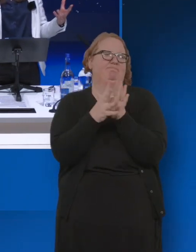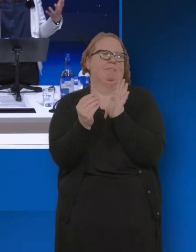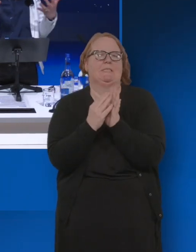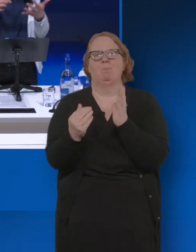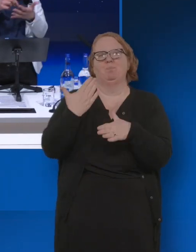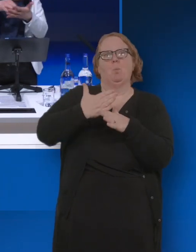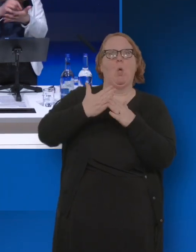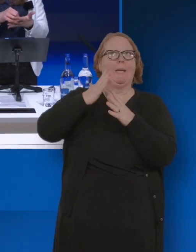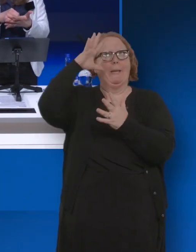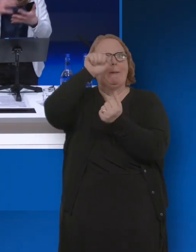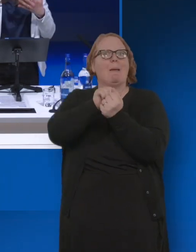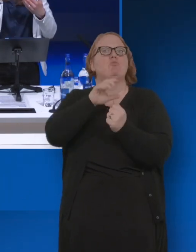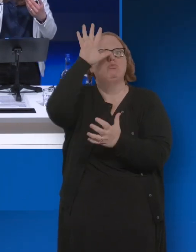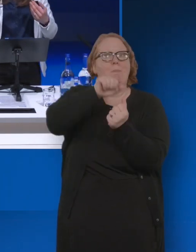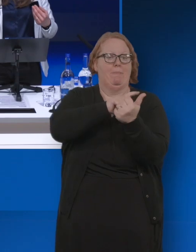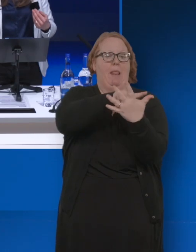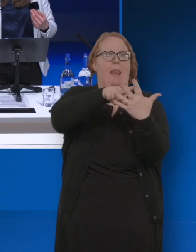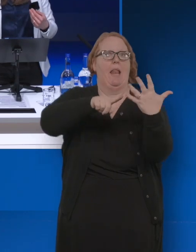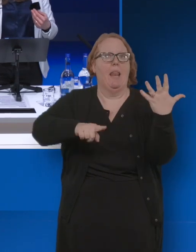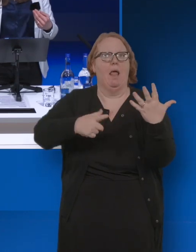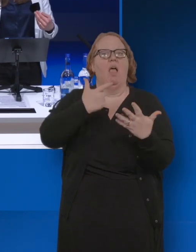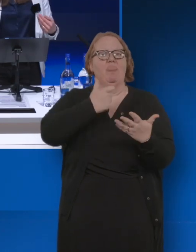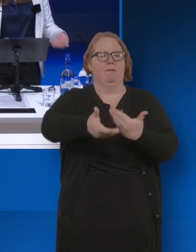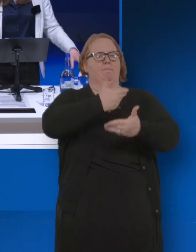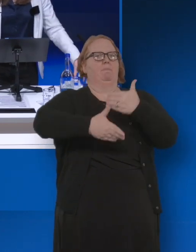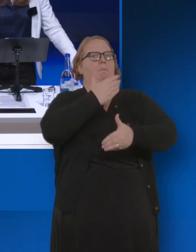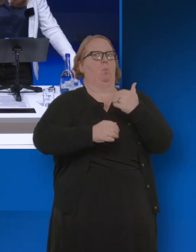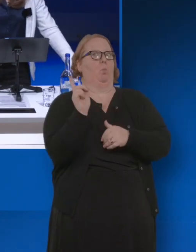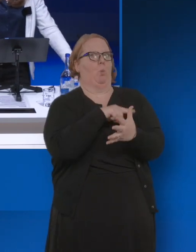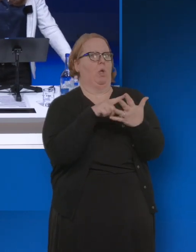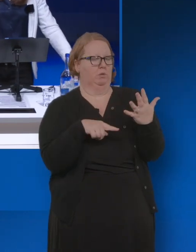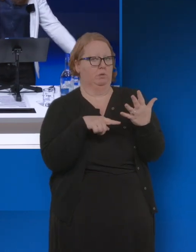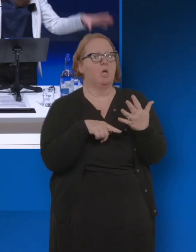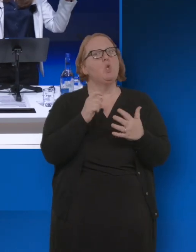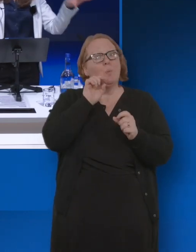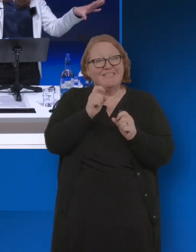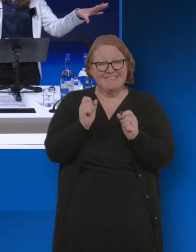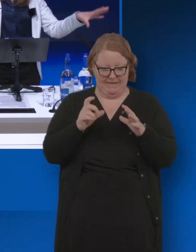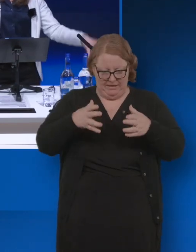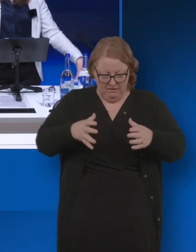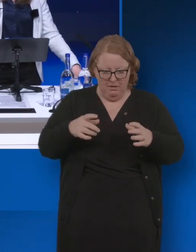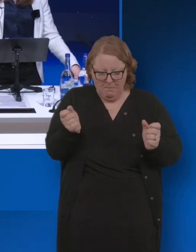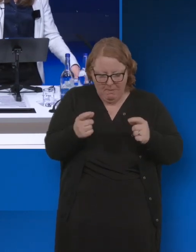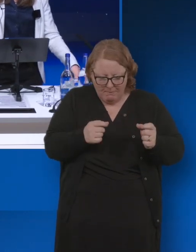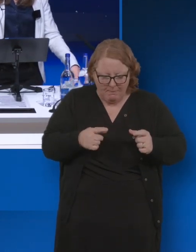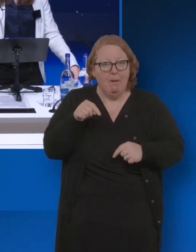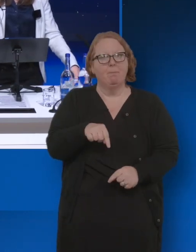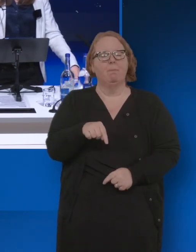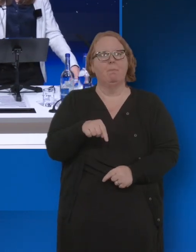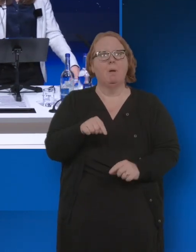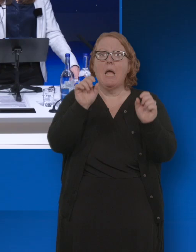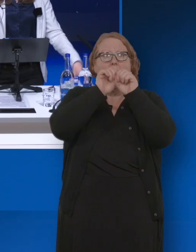task like working memory, like remember these things and tell them back to me, you will see brain networks lighting